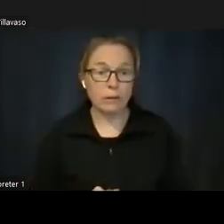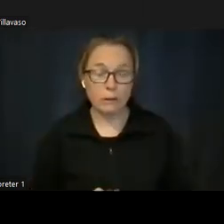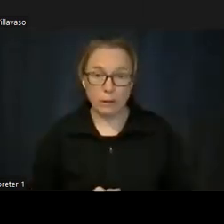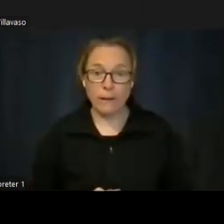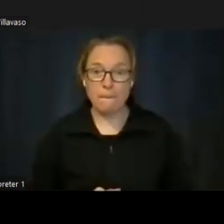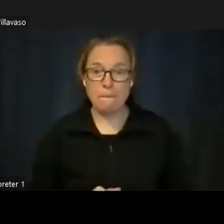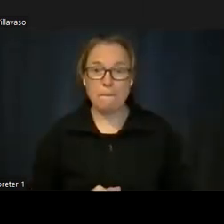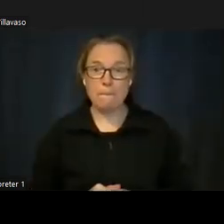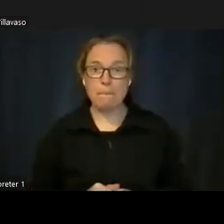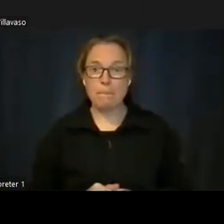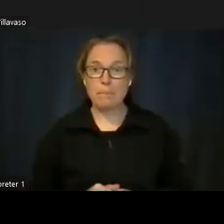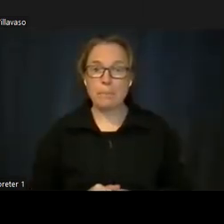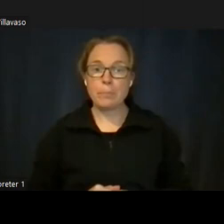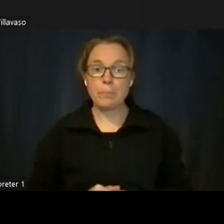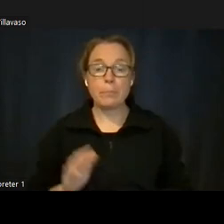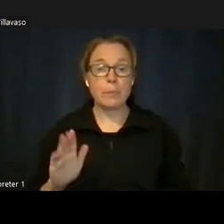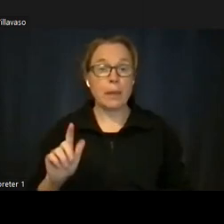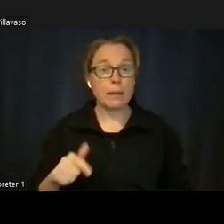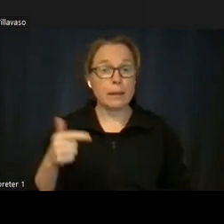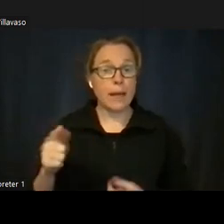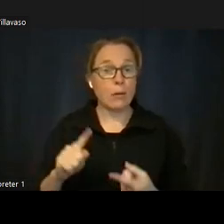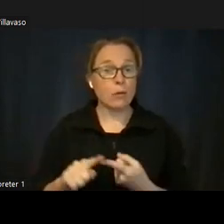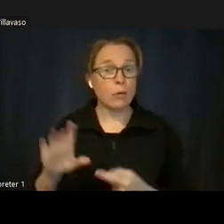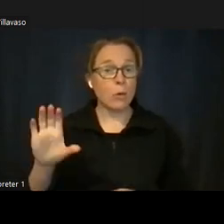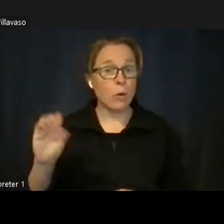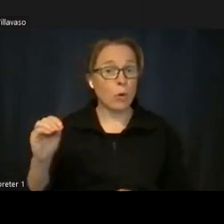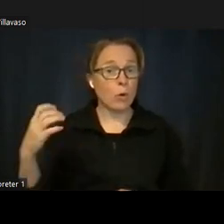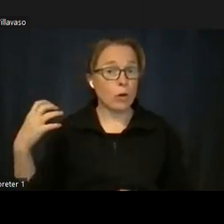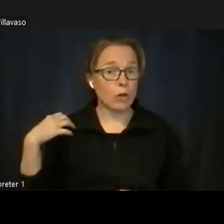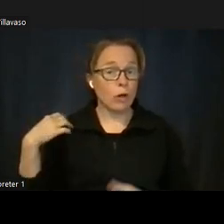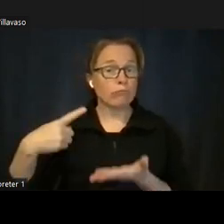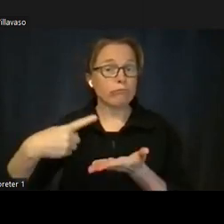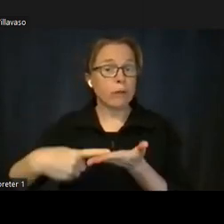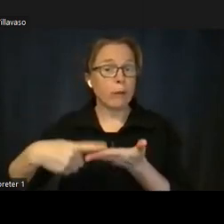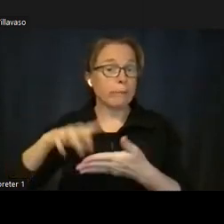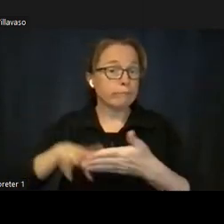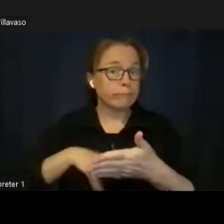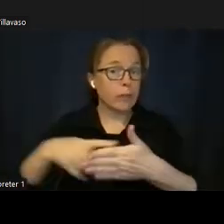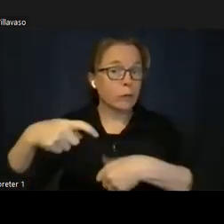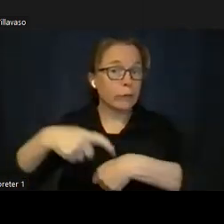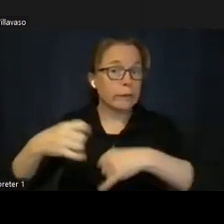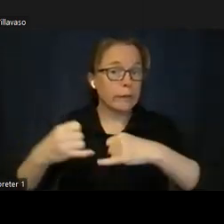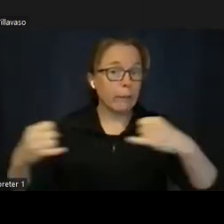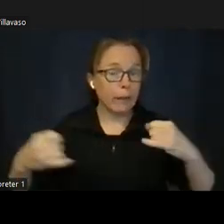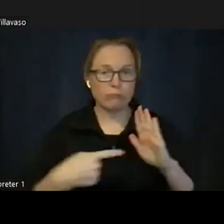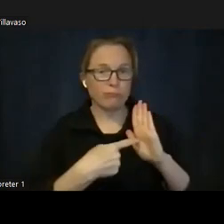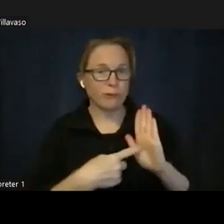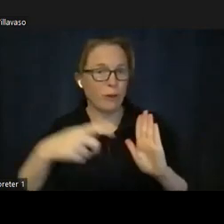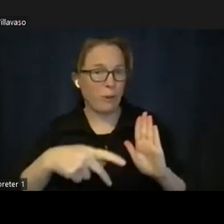I will now pass it over to the co-chairs to discuss the timeline, and we'll need the slides back up for that.